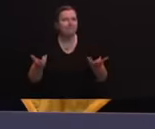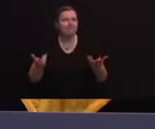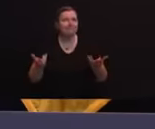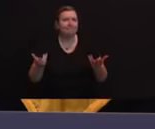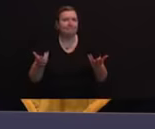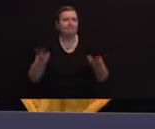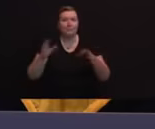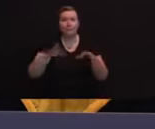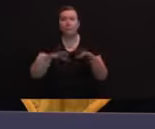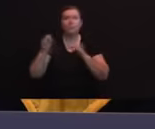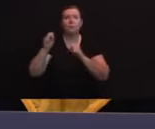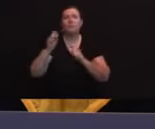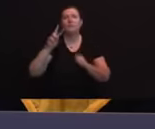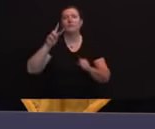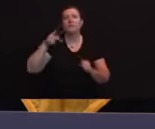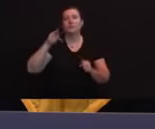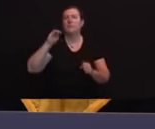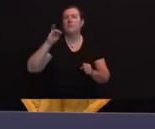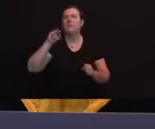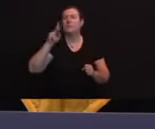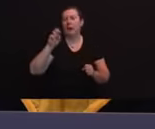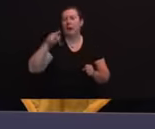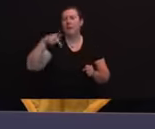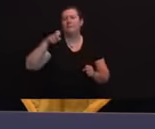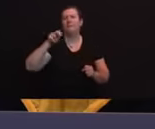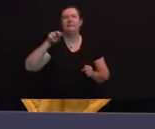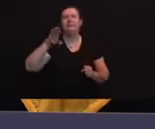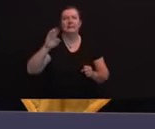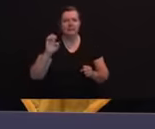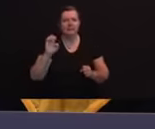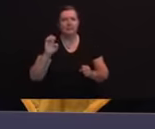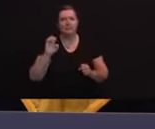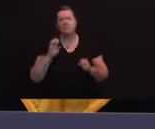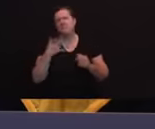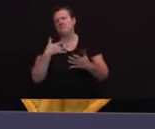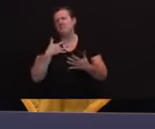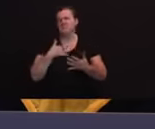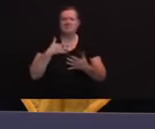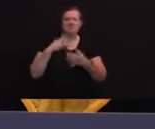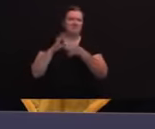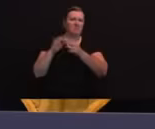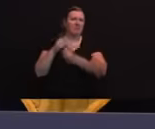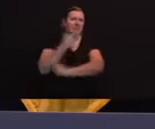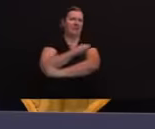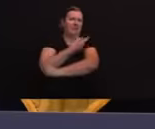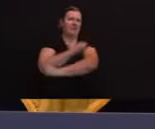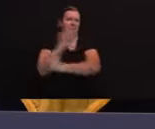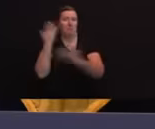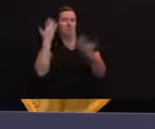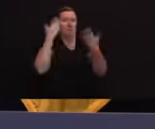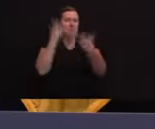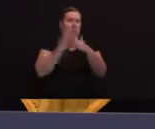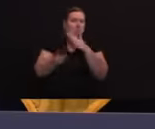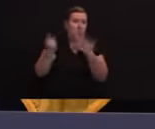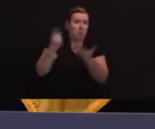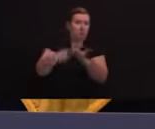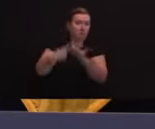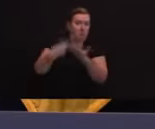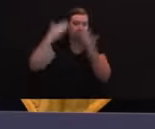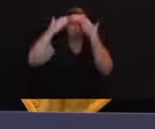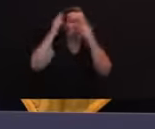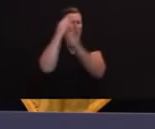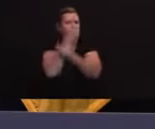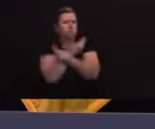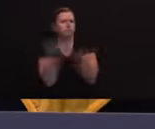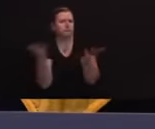big would be a big discussion on vaccines, would be my guess if I had to predict it, Judy, but we'll find out, and we'll let folks know if we get anything that comes